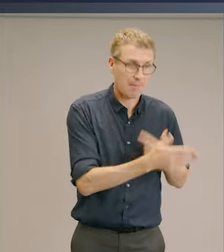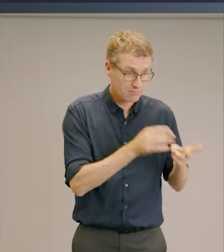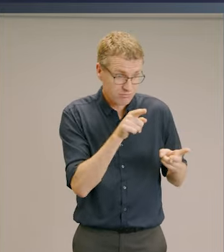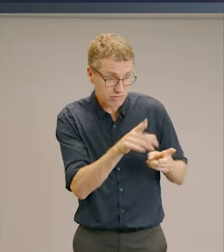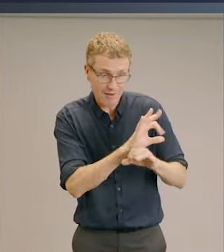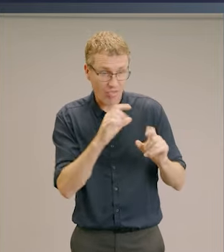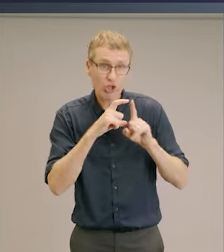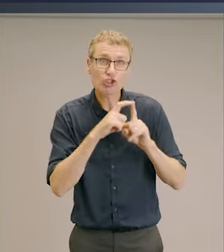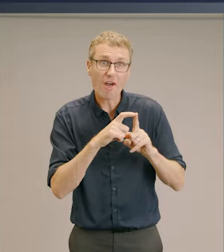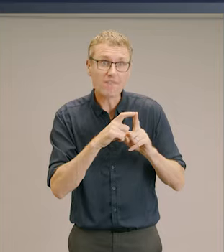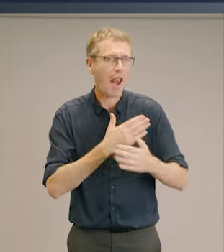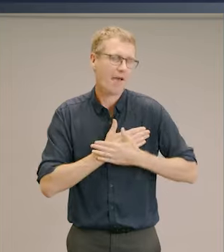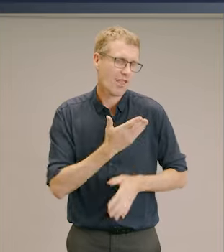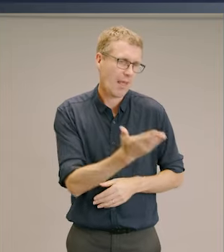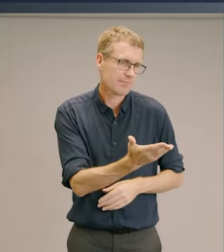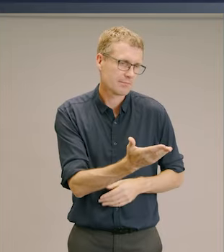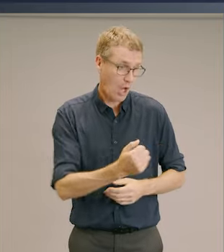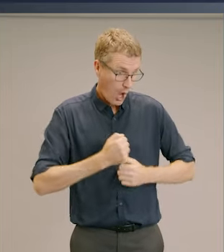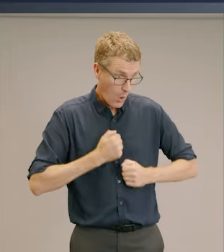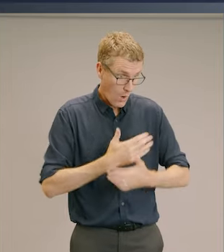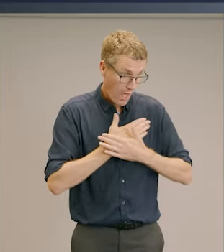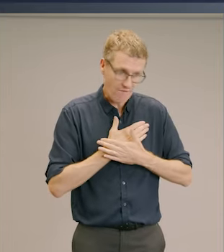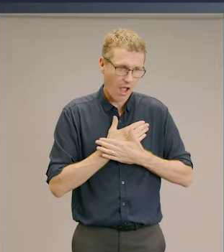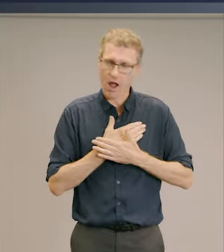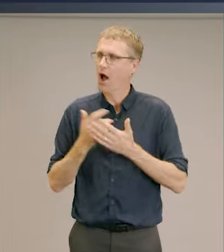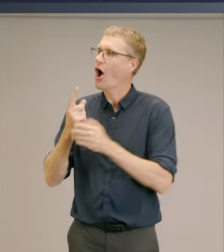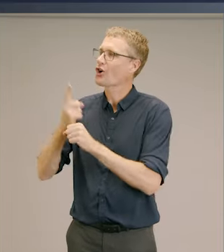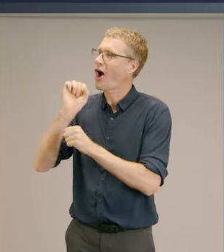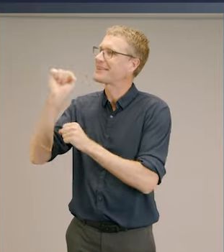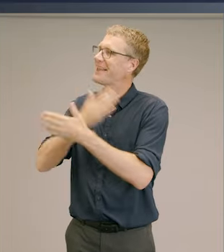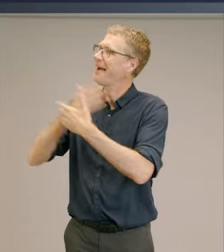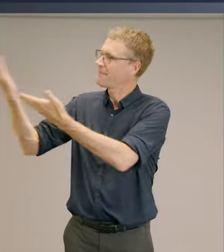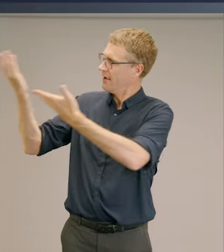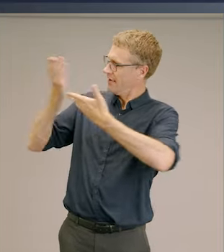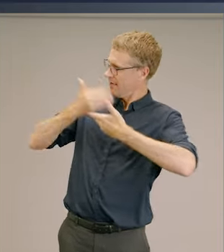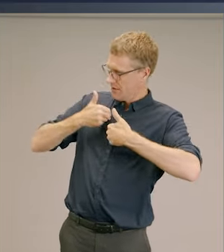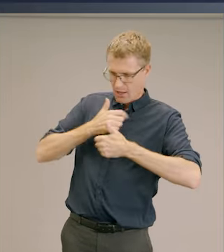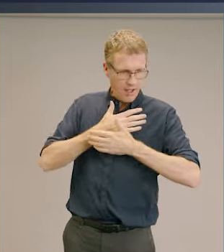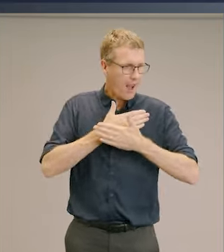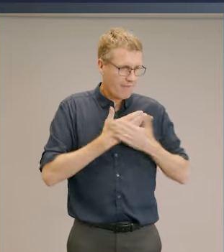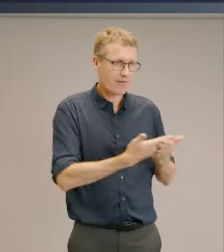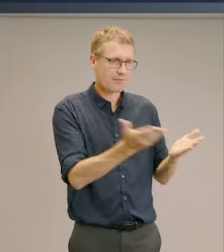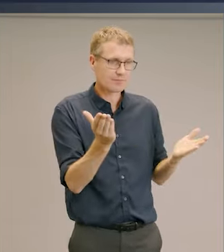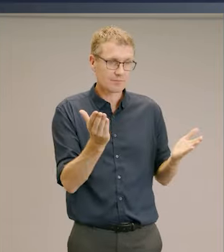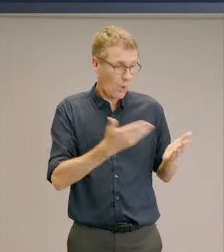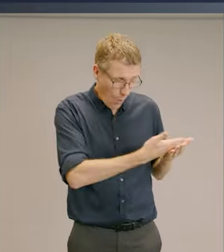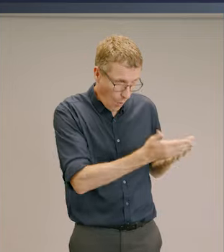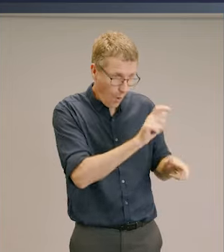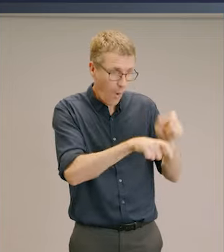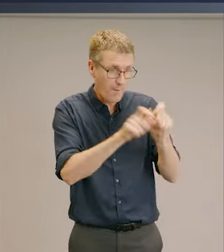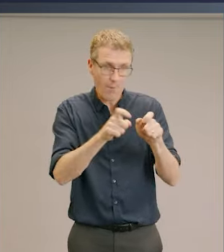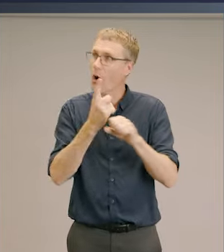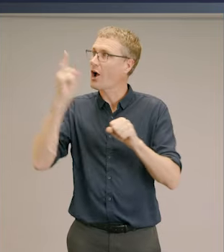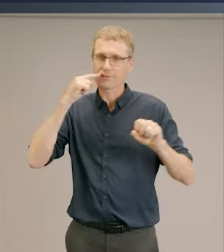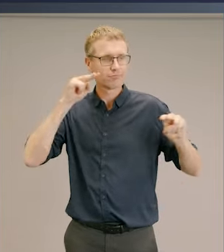us. Love those that don't deserve it. Because we don't love with our own love. We're invited to love with his love. And every single person is